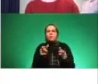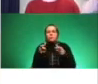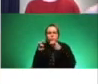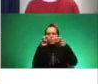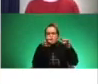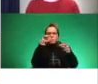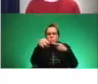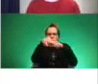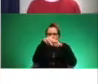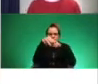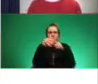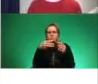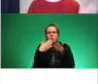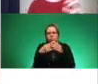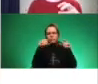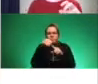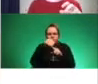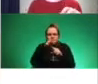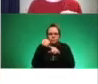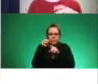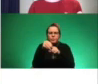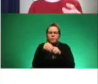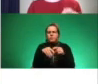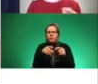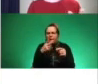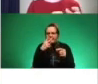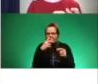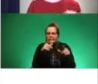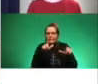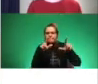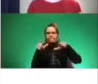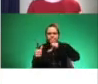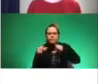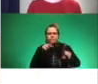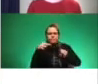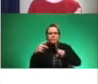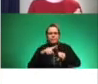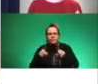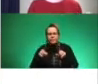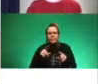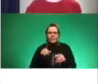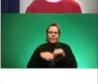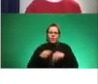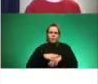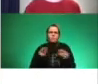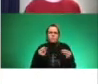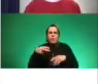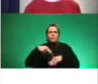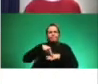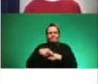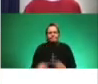can take really good images of that and see them in a different way than we would, say, if we were on the ground.